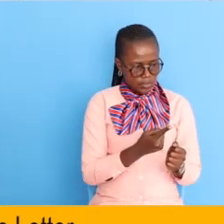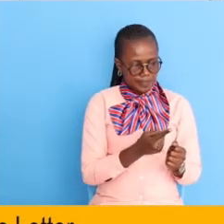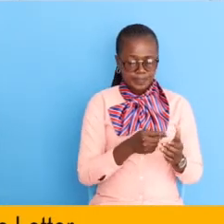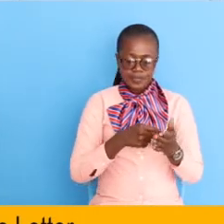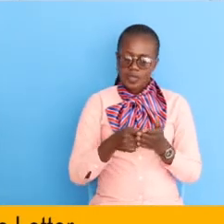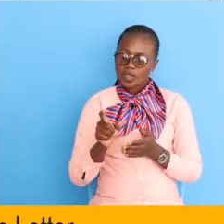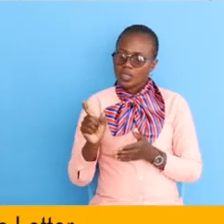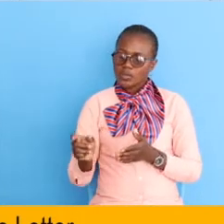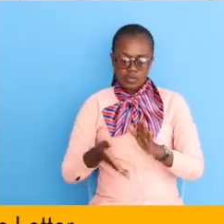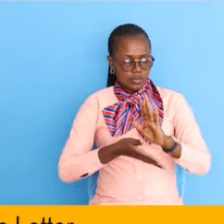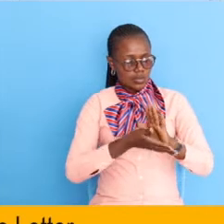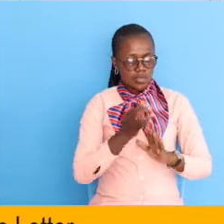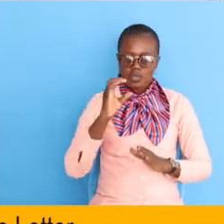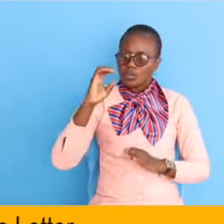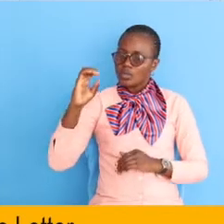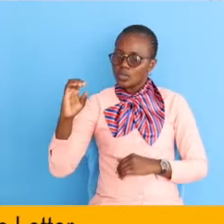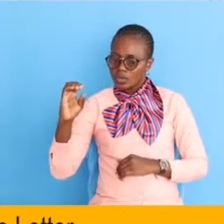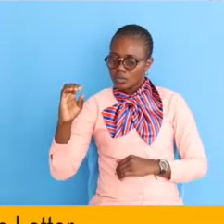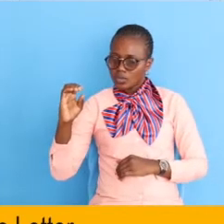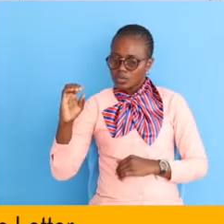with the O.